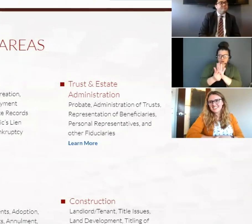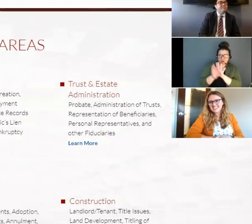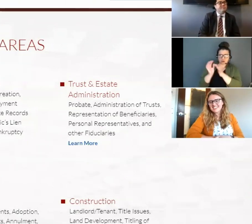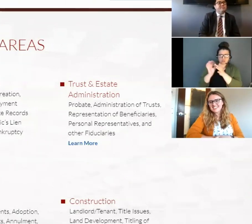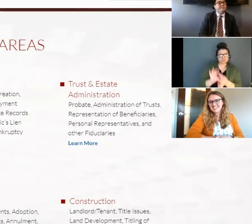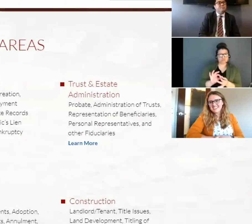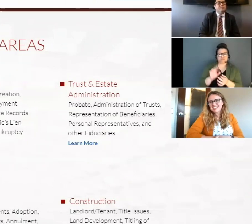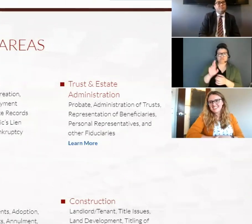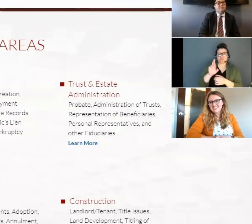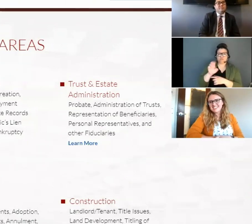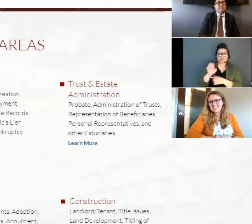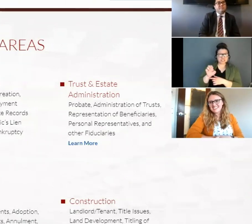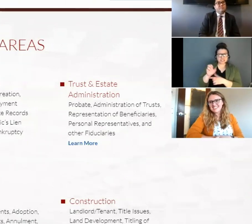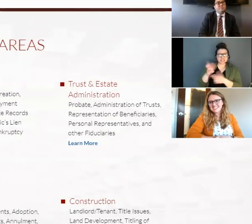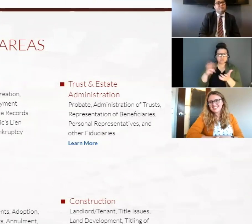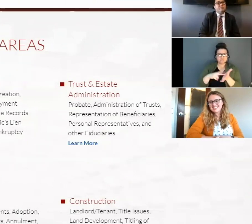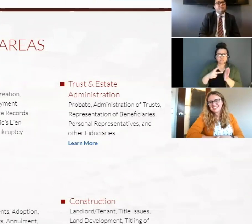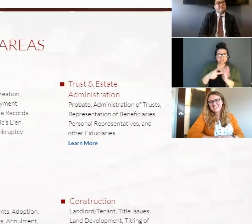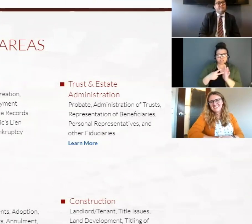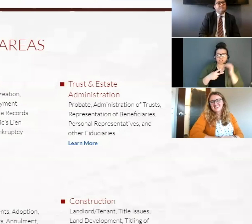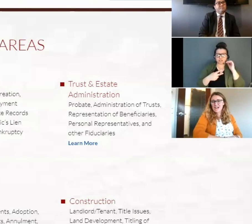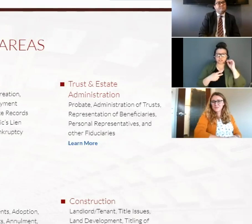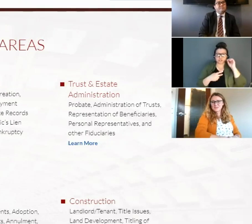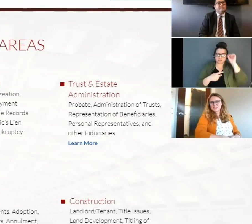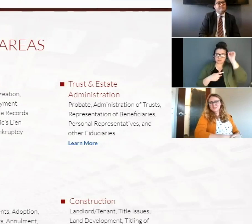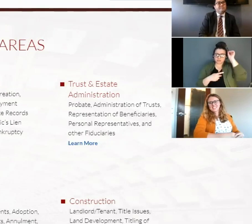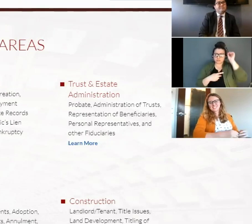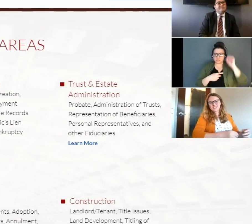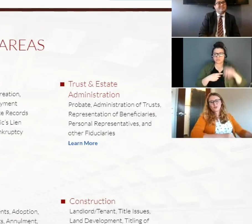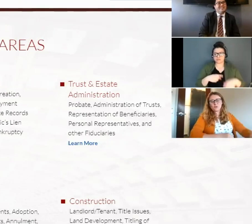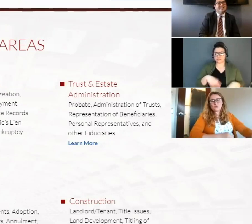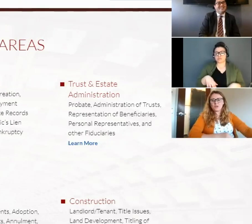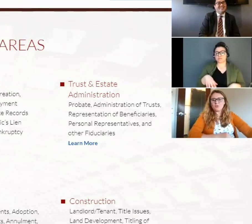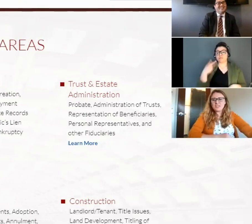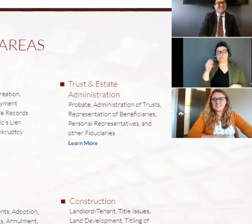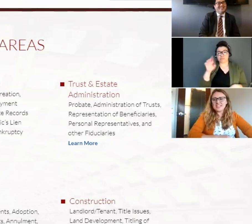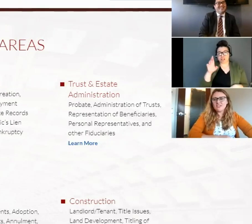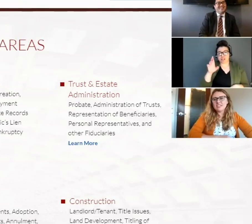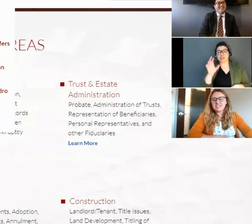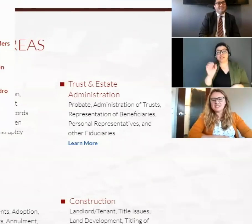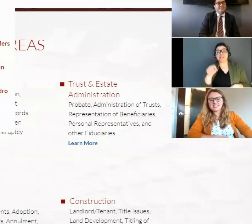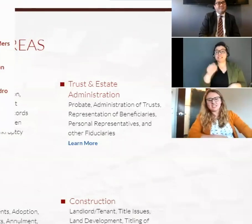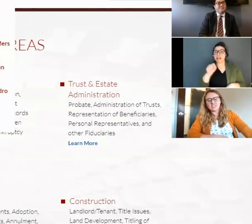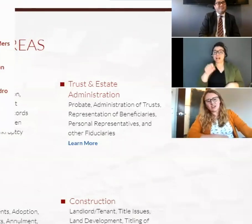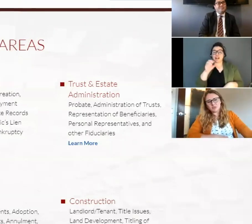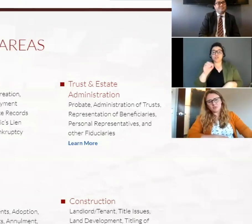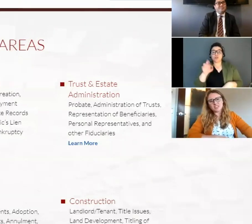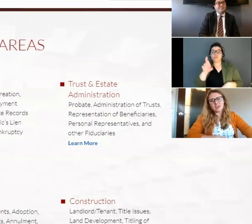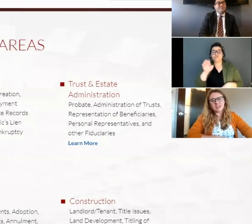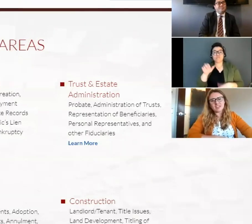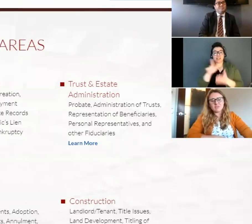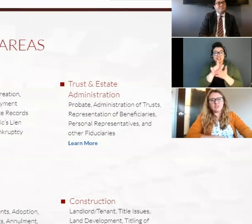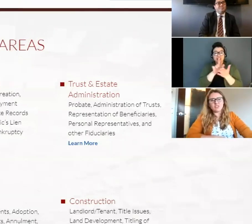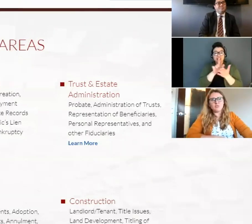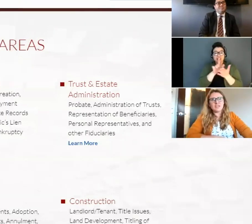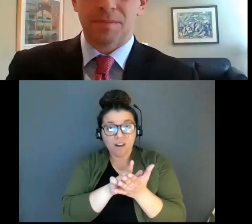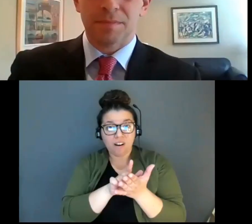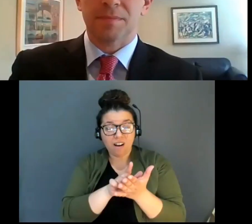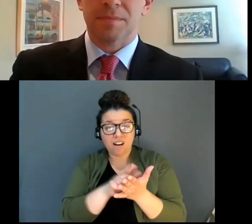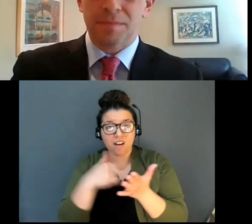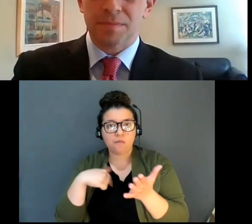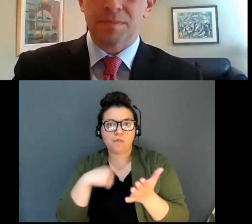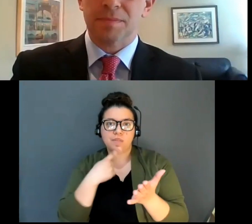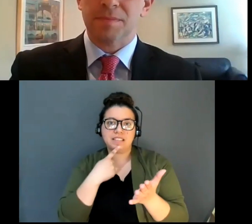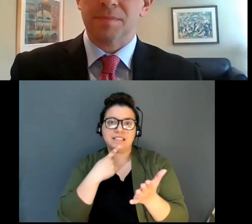What does that even mean? Can you tell me more about that? Absolutely. So when we say real estate law, when we're talking about